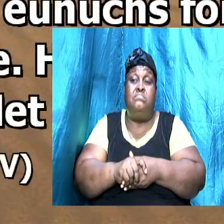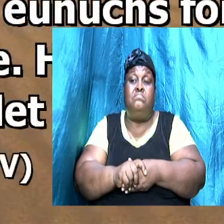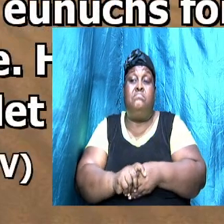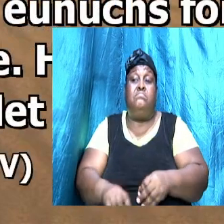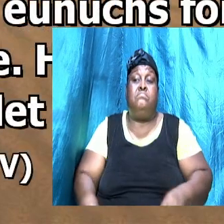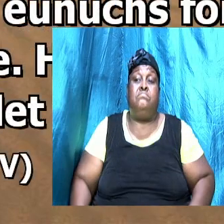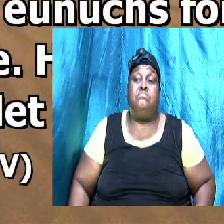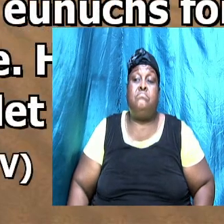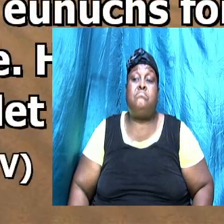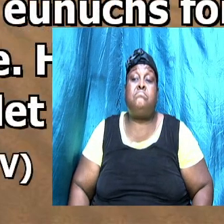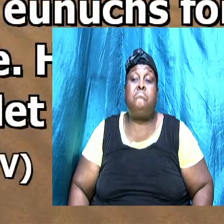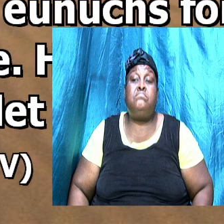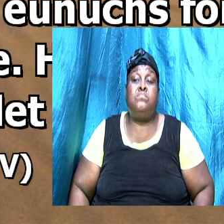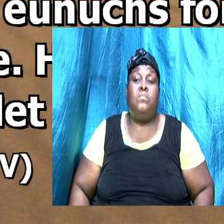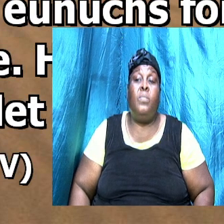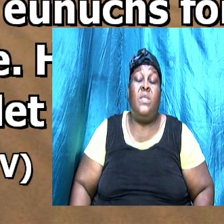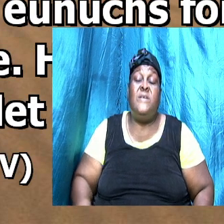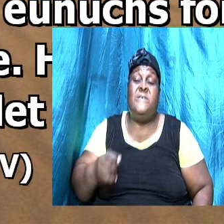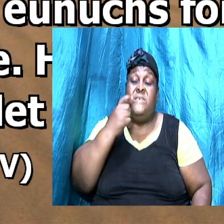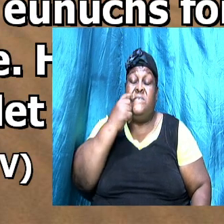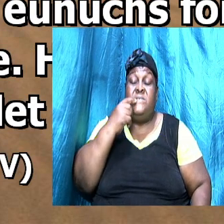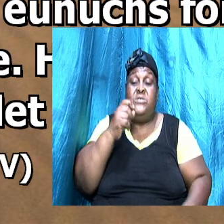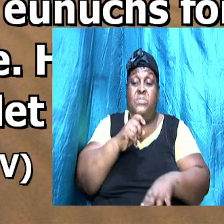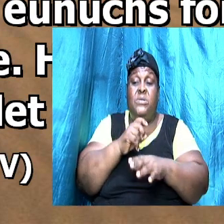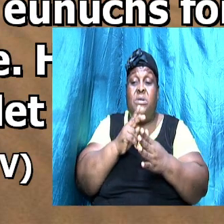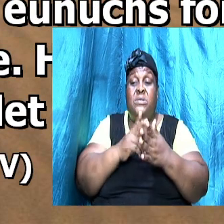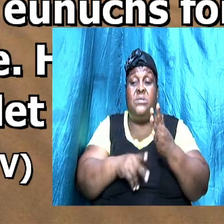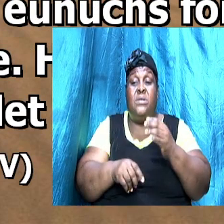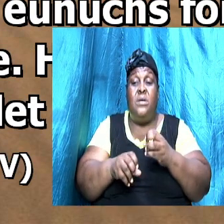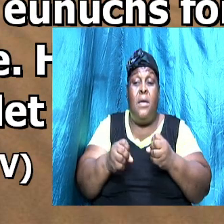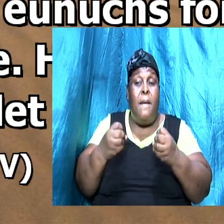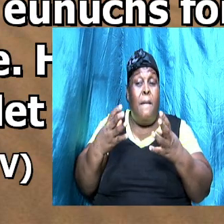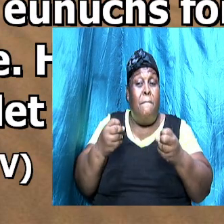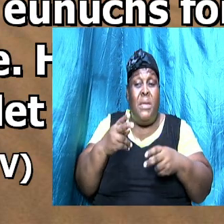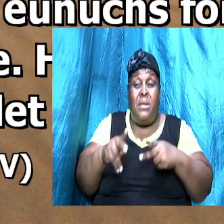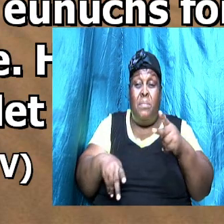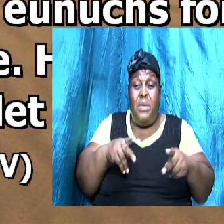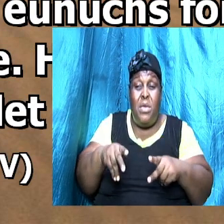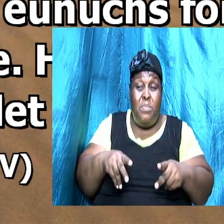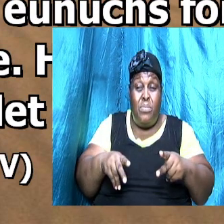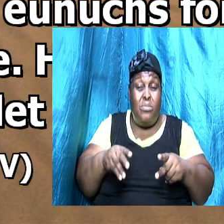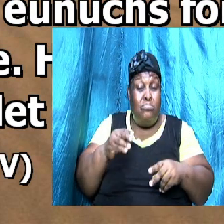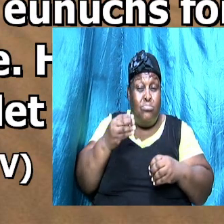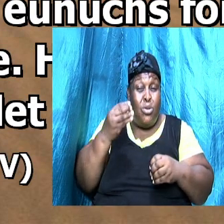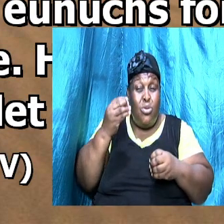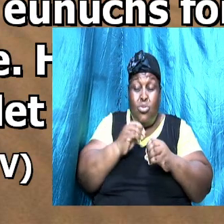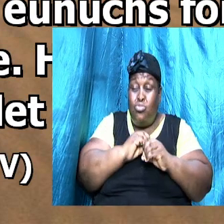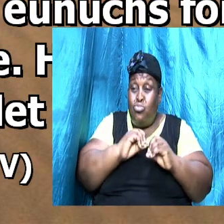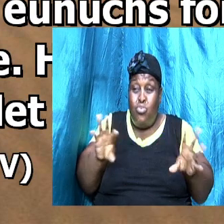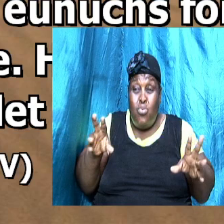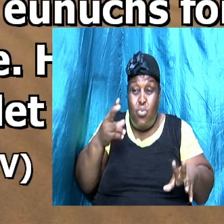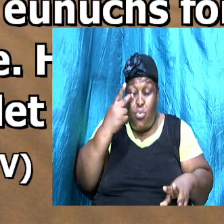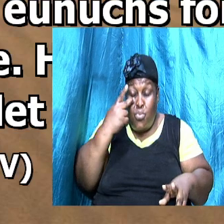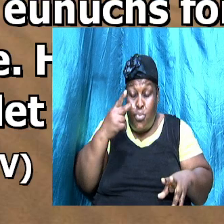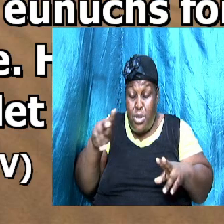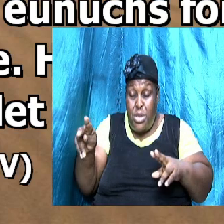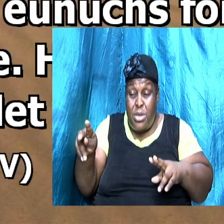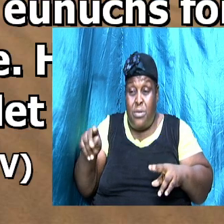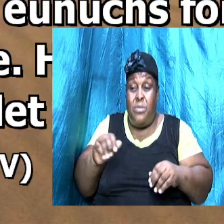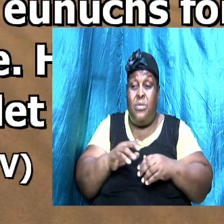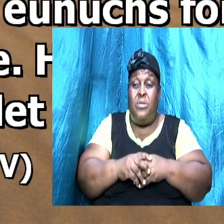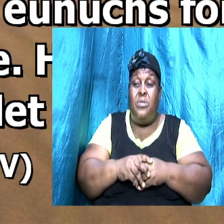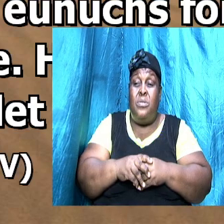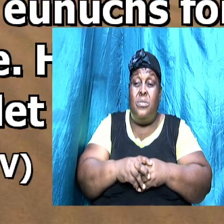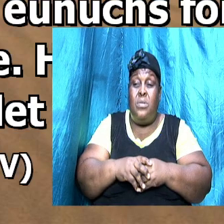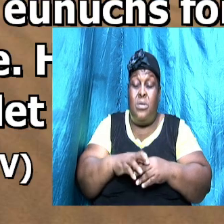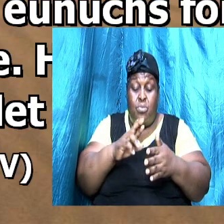now, because this is now a serious part that many folks just never read or don't seem to follow what was being said. For Jesus,